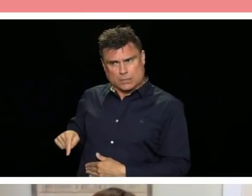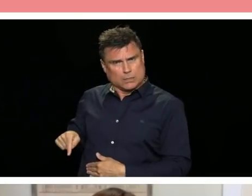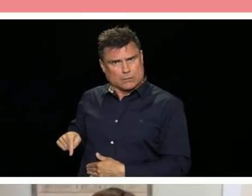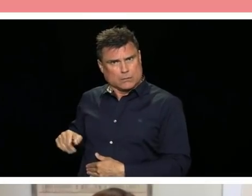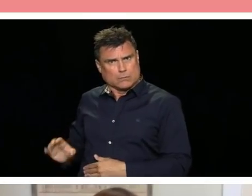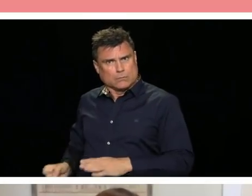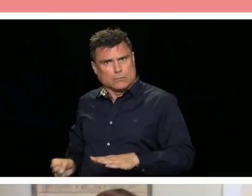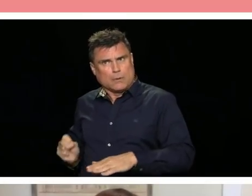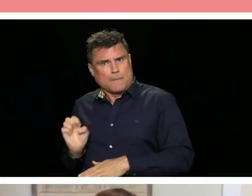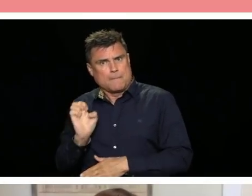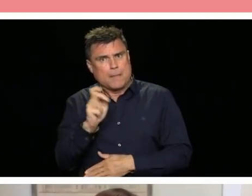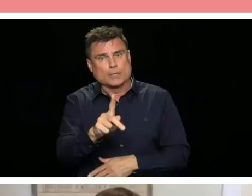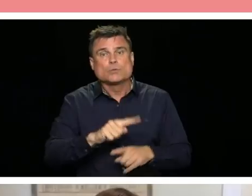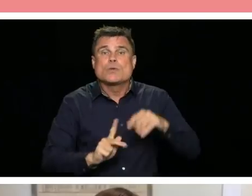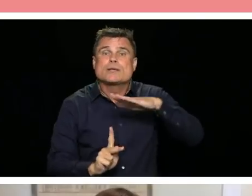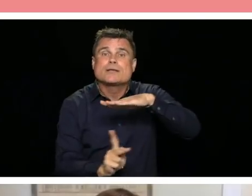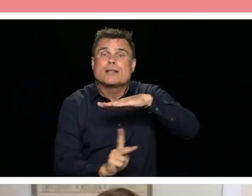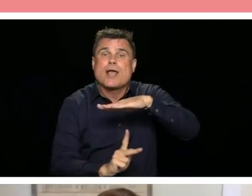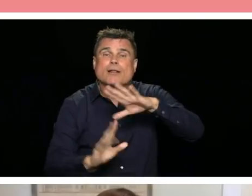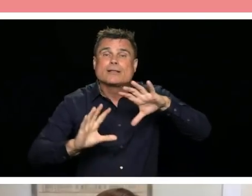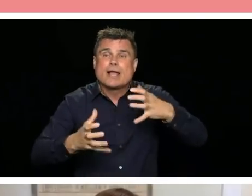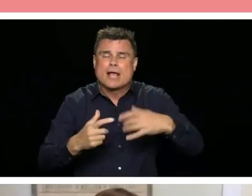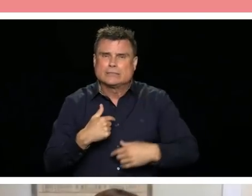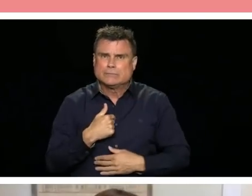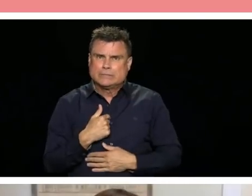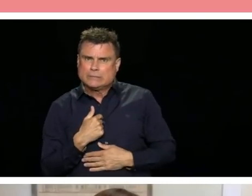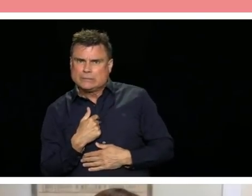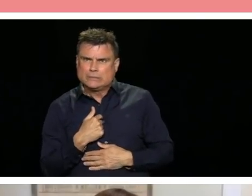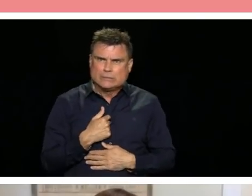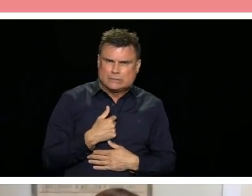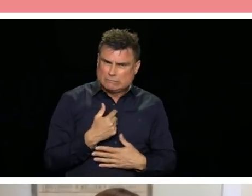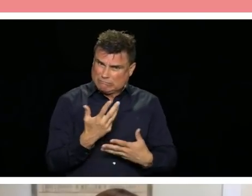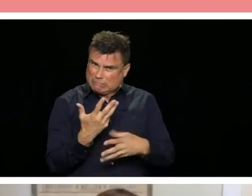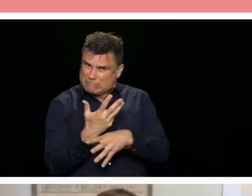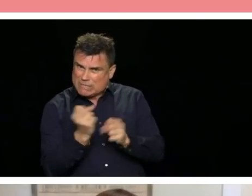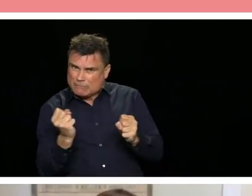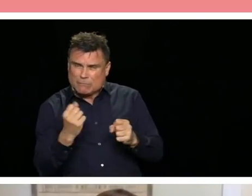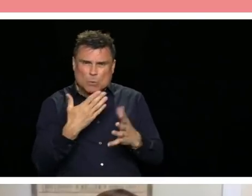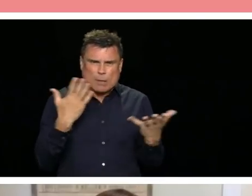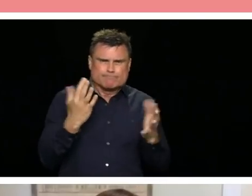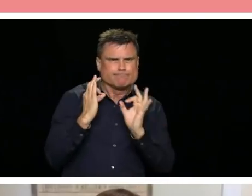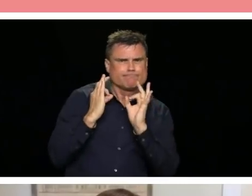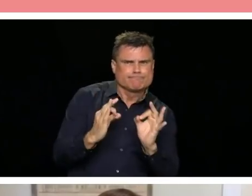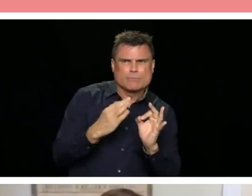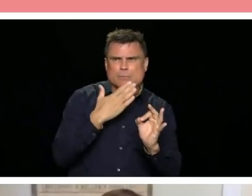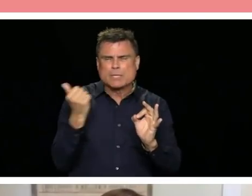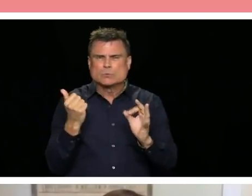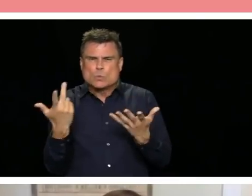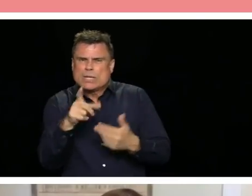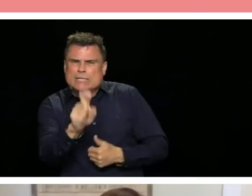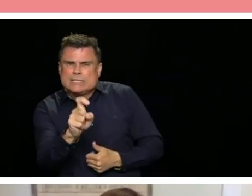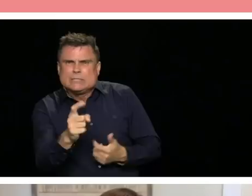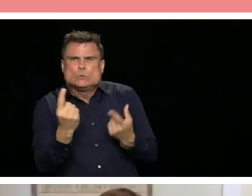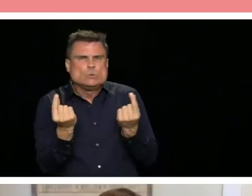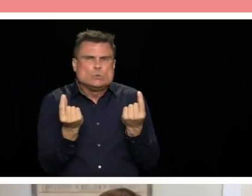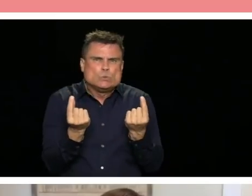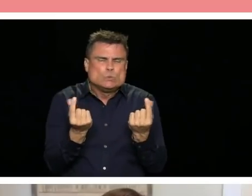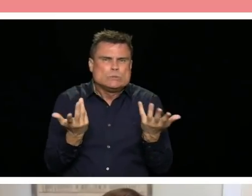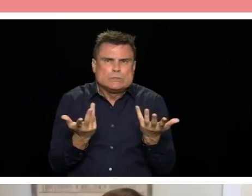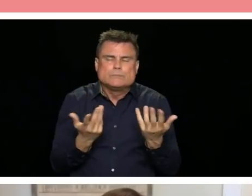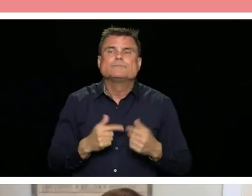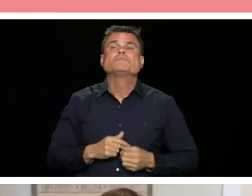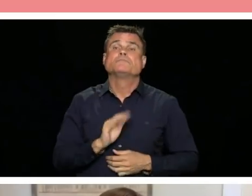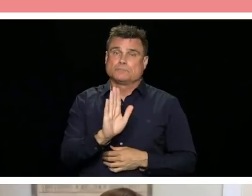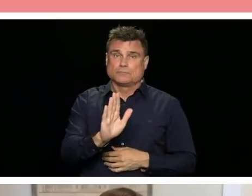needs. So I'm very thankful that we've been working very closely with public health. And again, we have the support of Dr. Corneil here today to